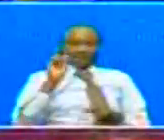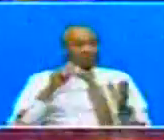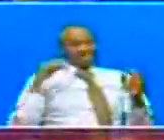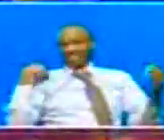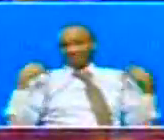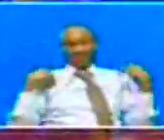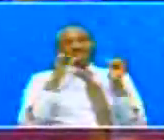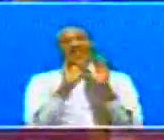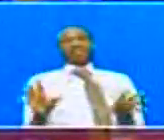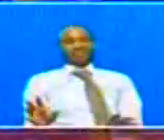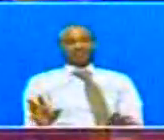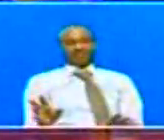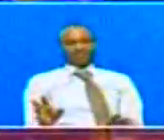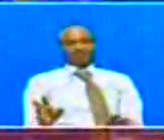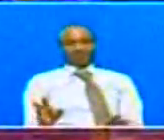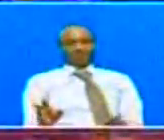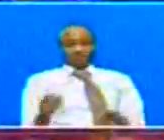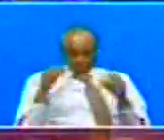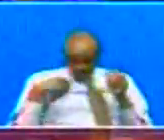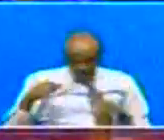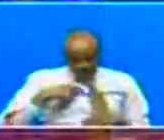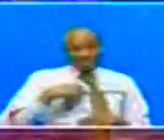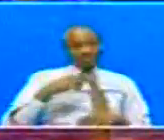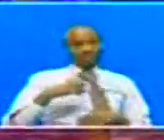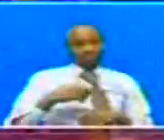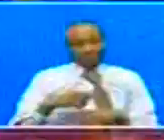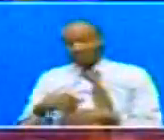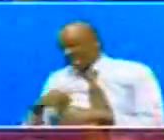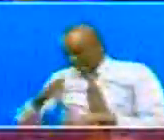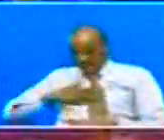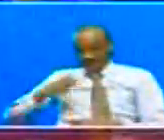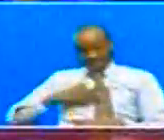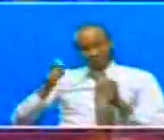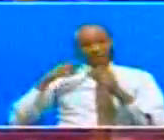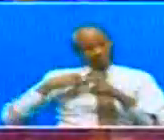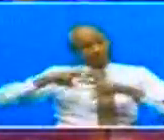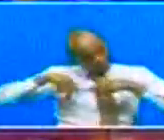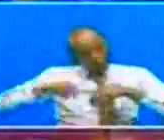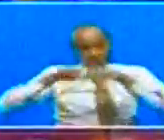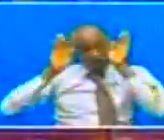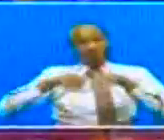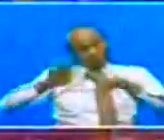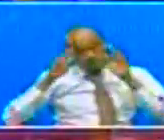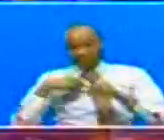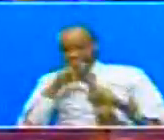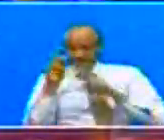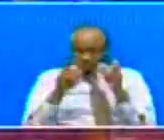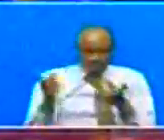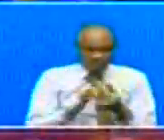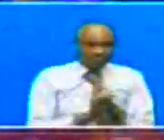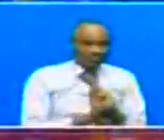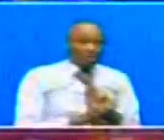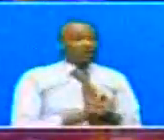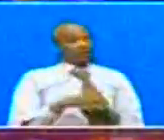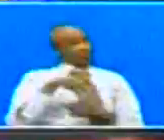interfere. And in the meantime, you know, we're going to keep in check on this. So, you know, absolutely. That's our job. That's our job. Yeah, checks and balances. Oh, yeah, yeah. And you can keep checking on me because you are the only man